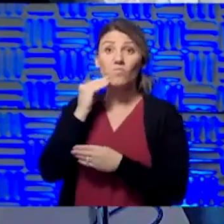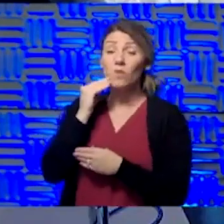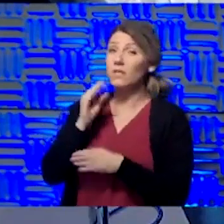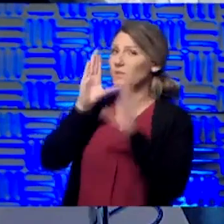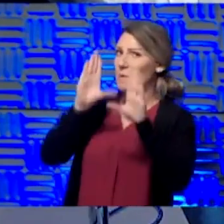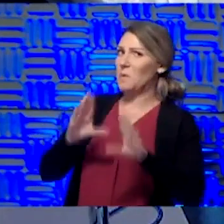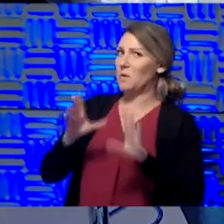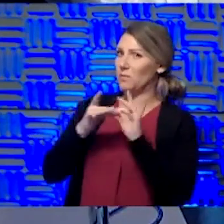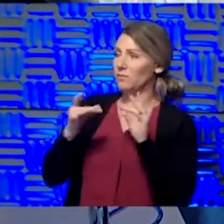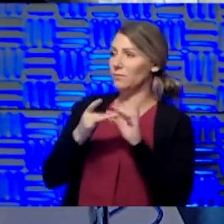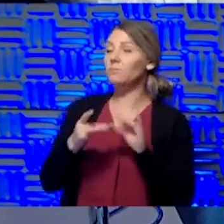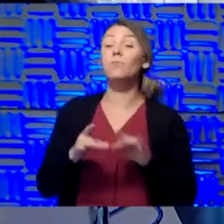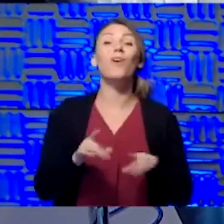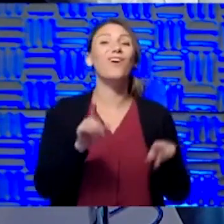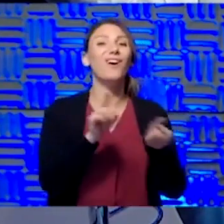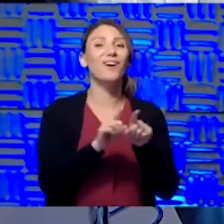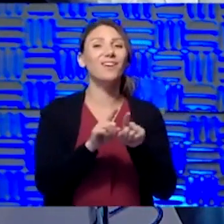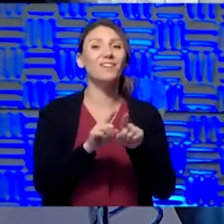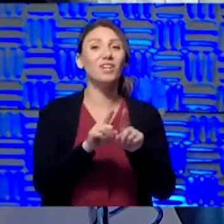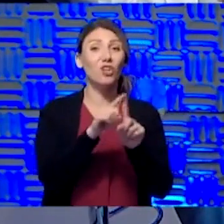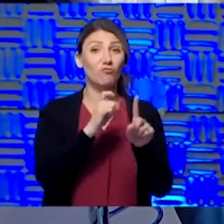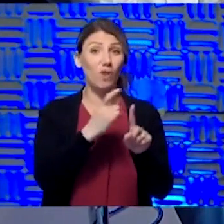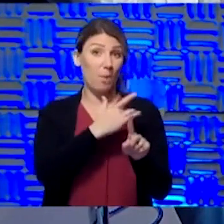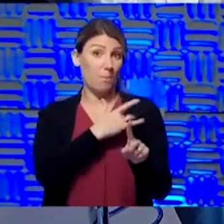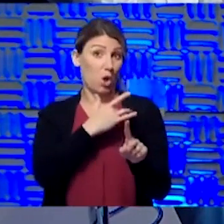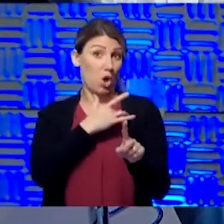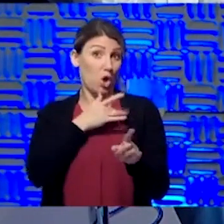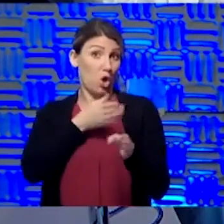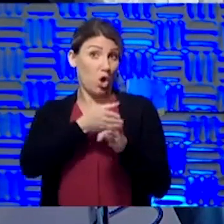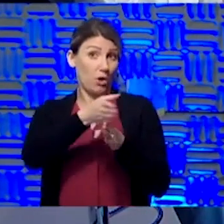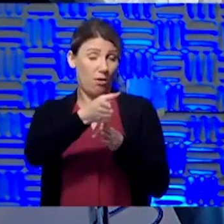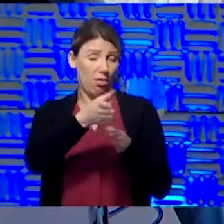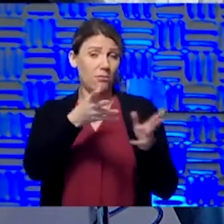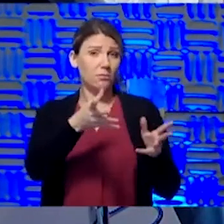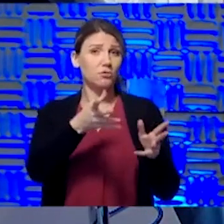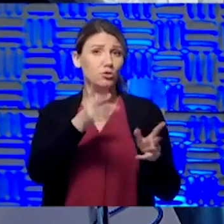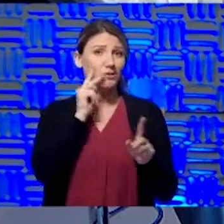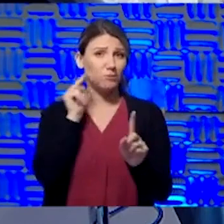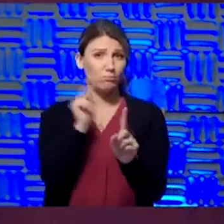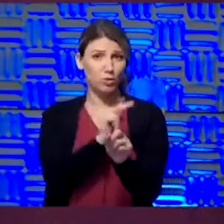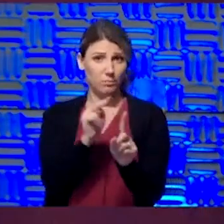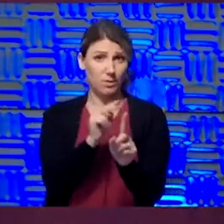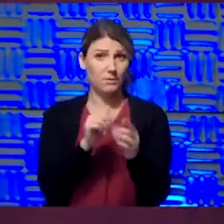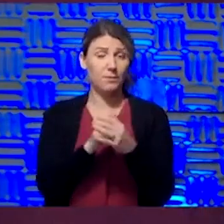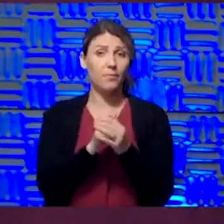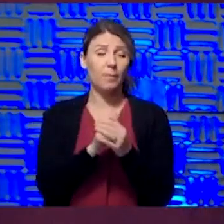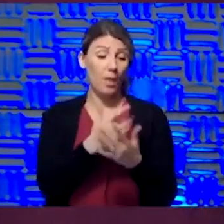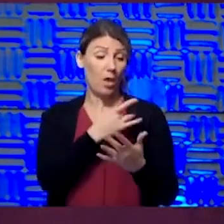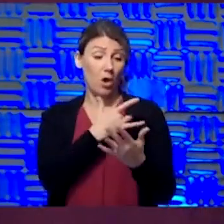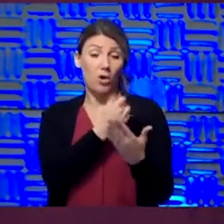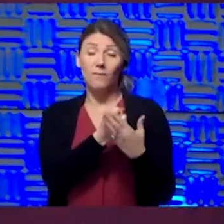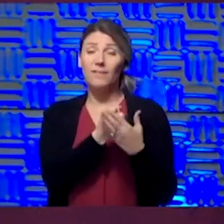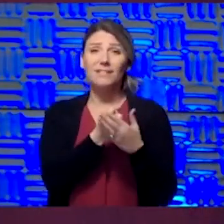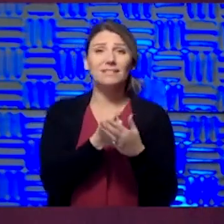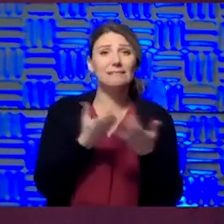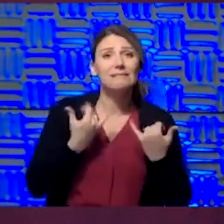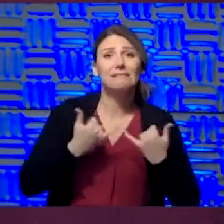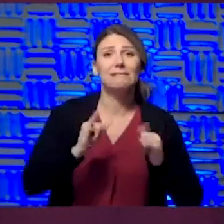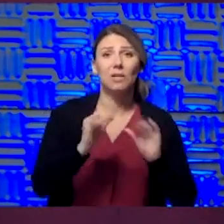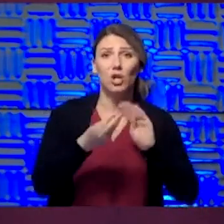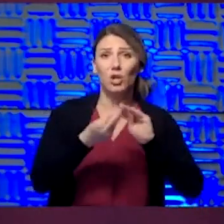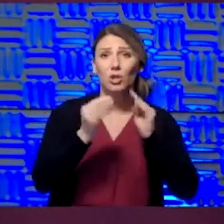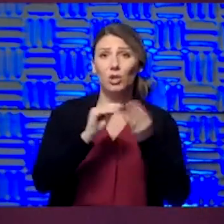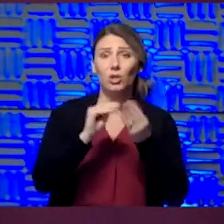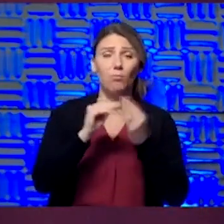story. And from cardiology point of view, I would say that heart attacks are still the #1 cause